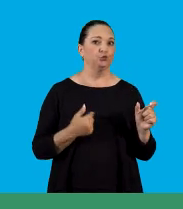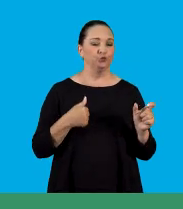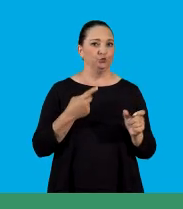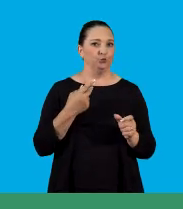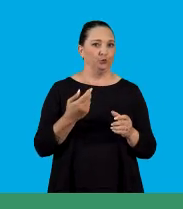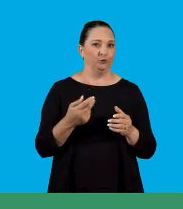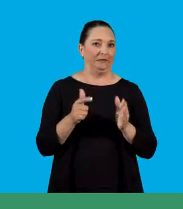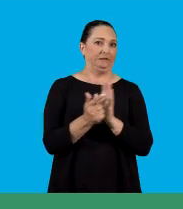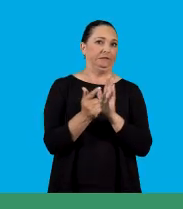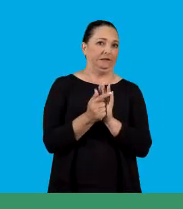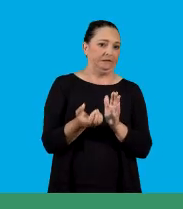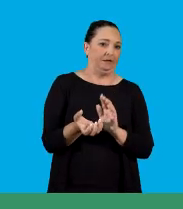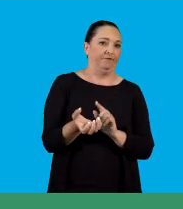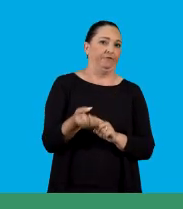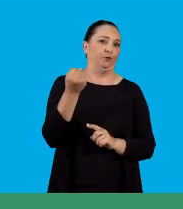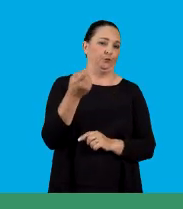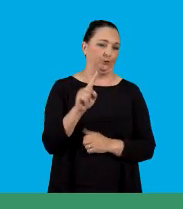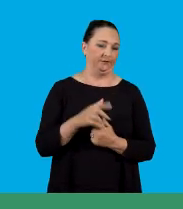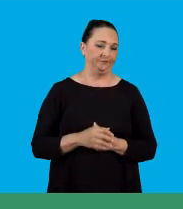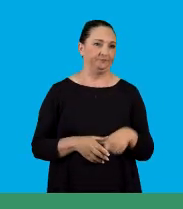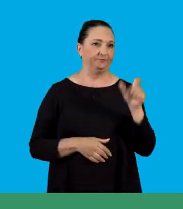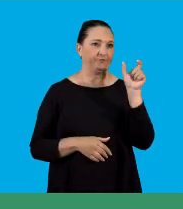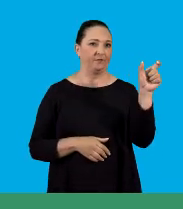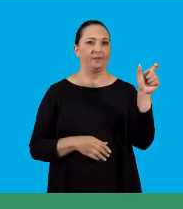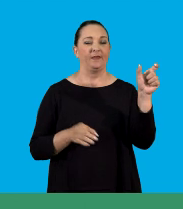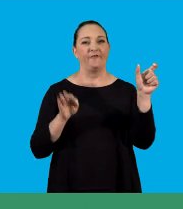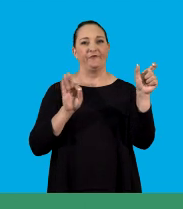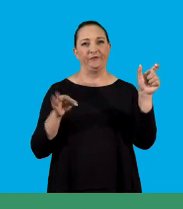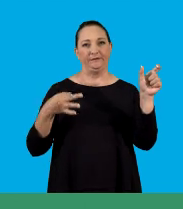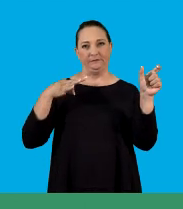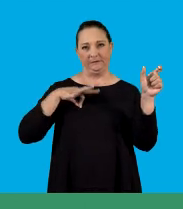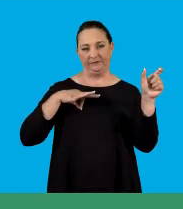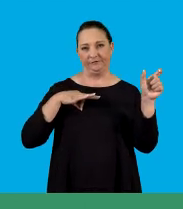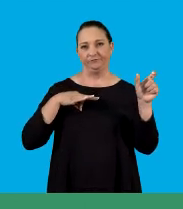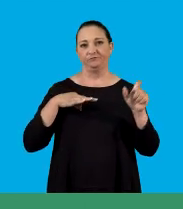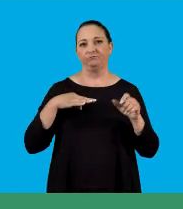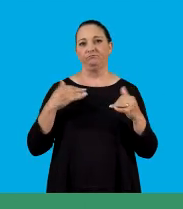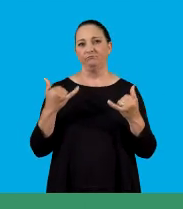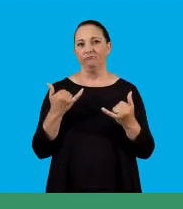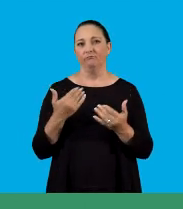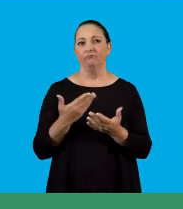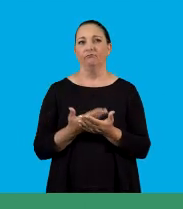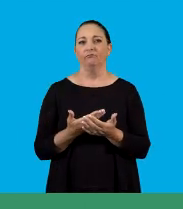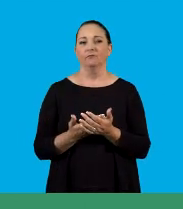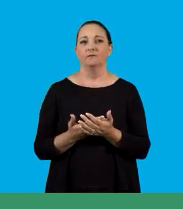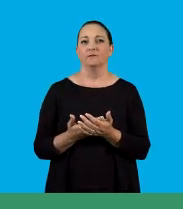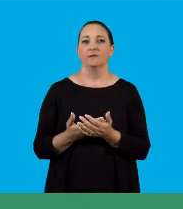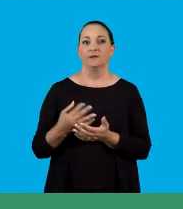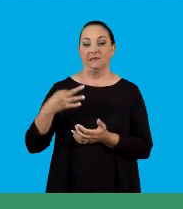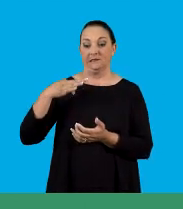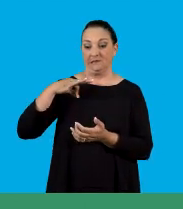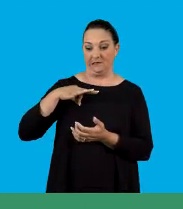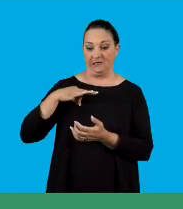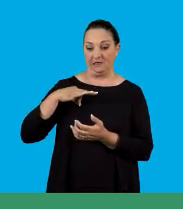or that we've learned throughout this lesson. We spoke about the fringe benefits to say these are compensations that are beyond a regular wage